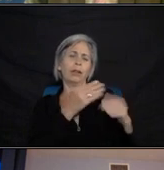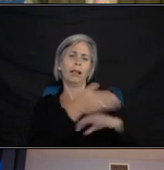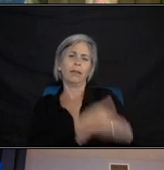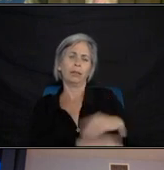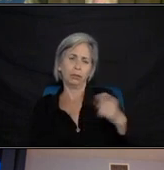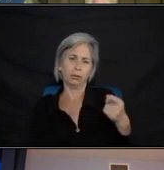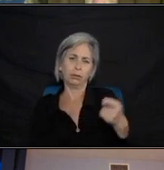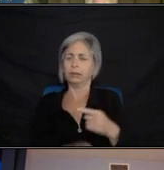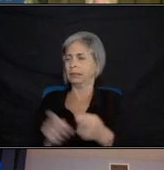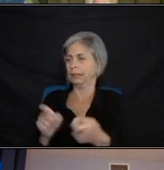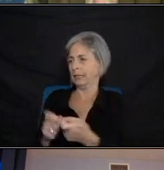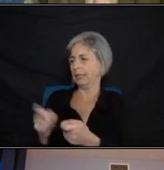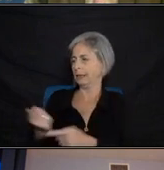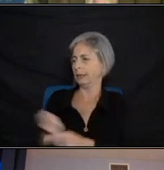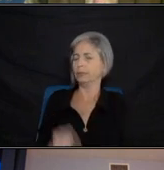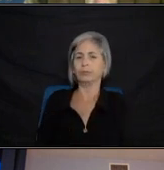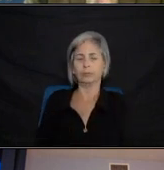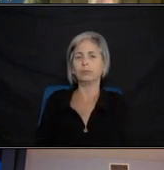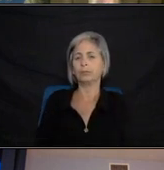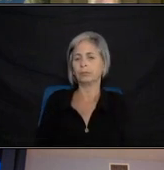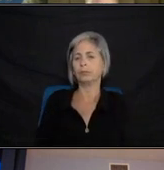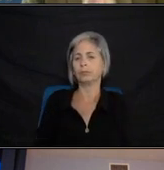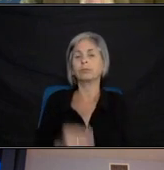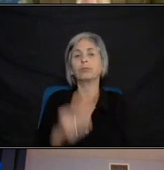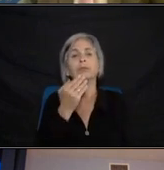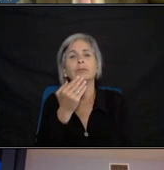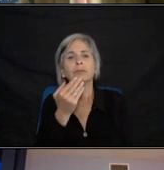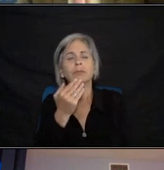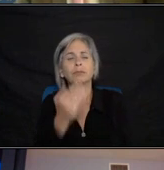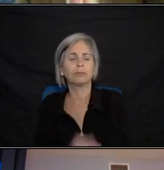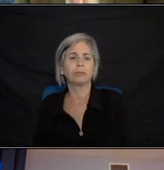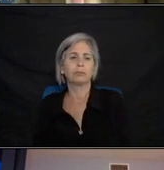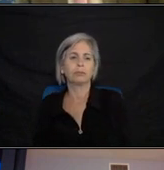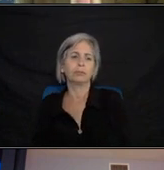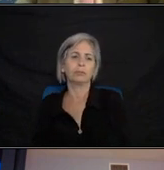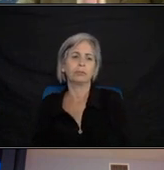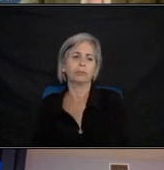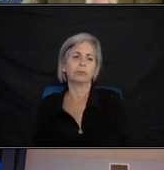Exactly. All right. Yes. Thank you.